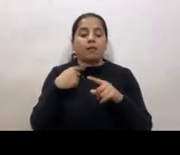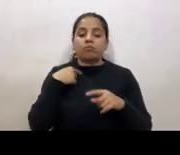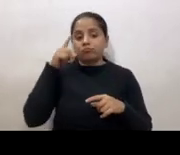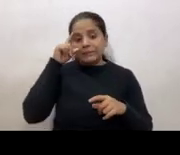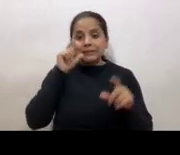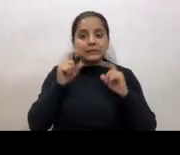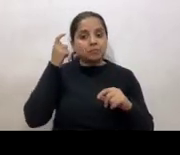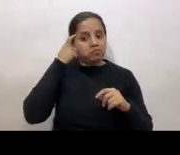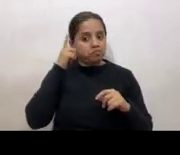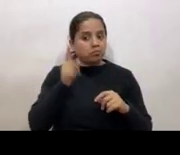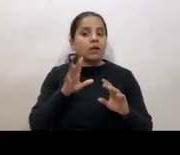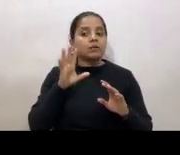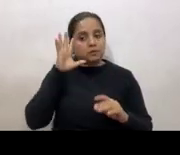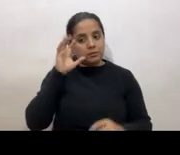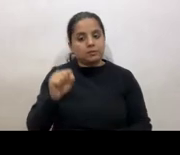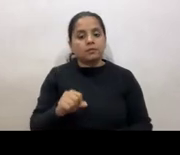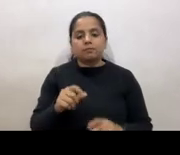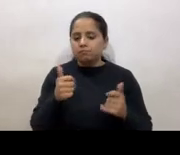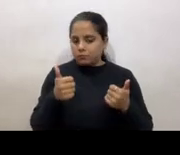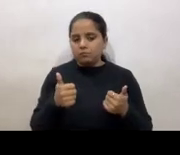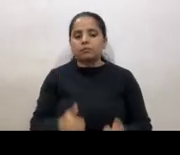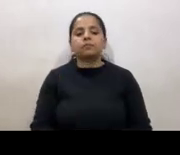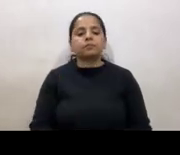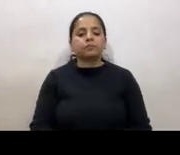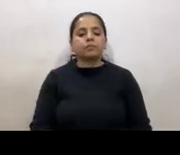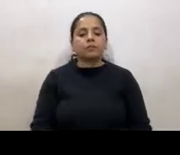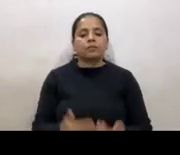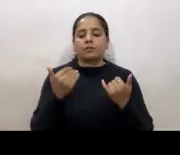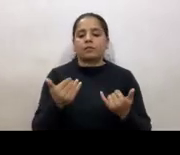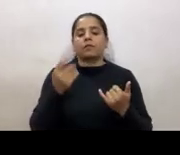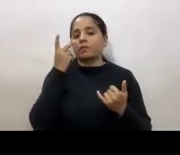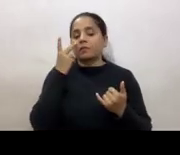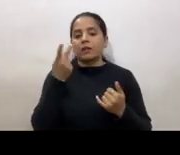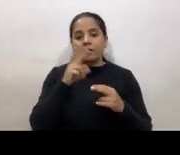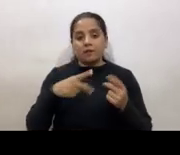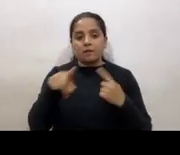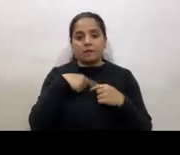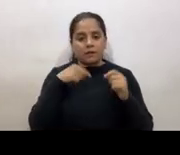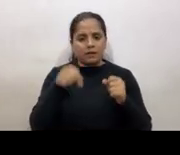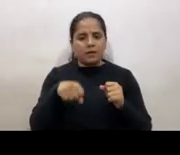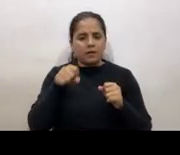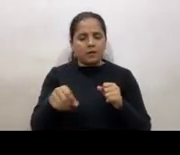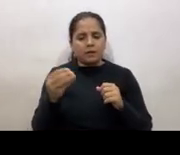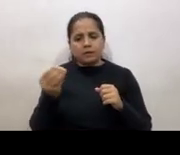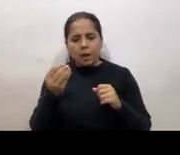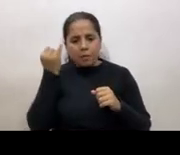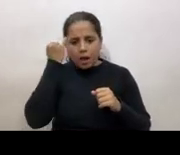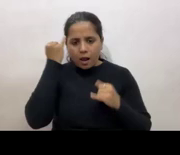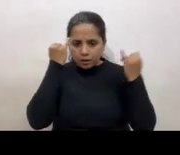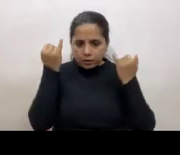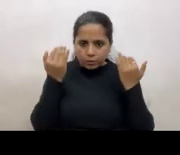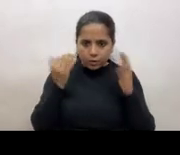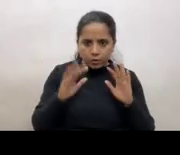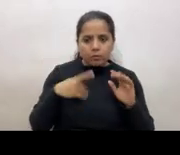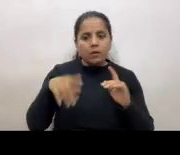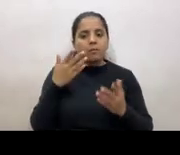mind. All right. So let's see if we can debunk some of these ideas. Maybe we